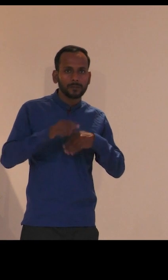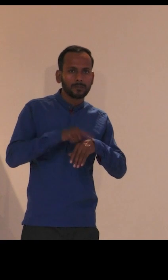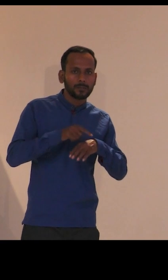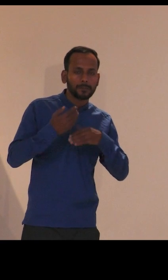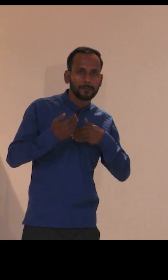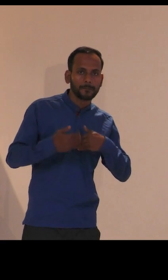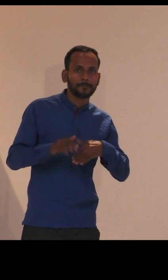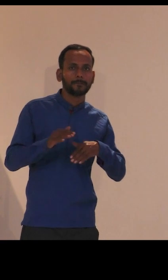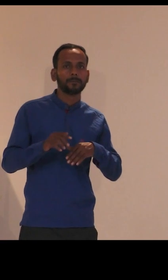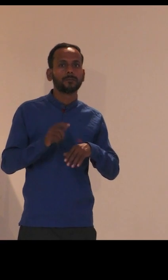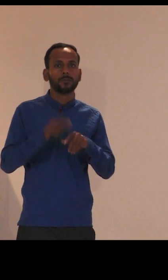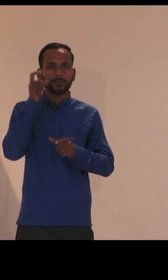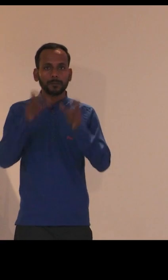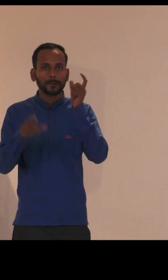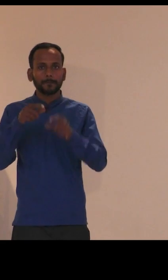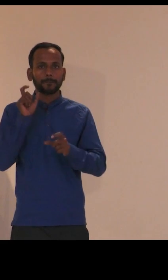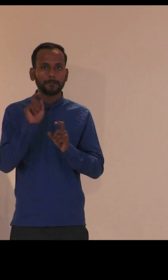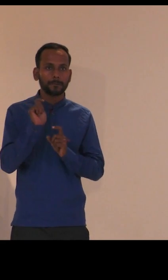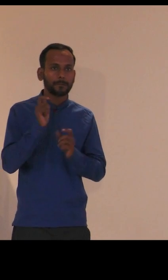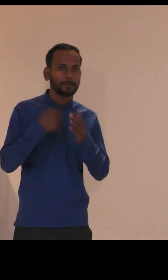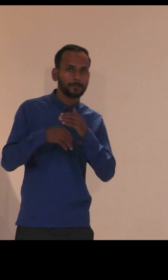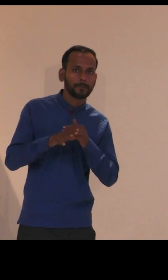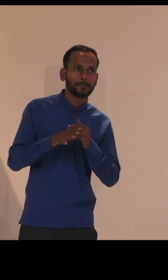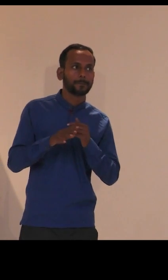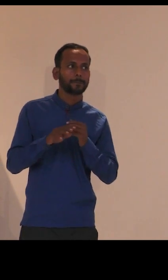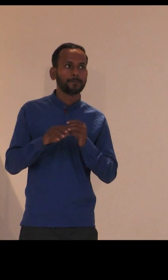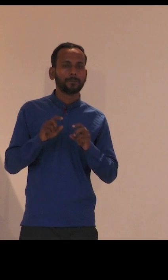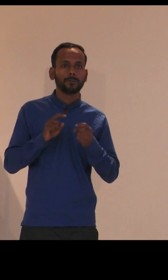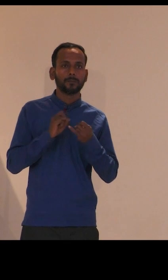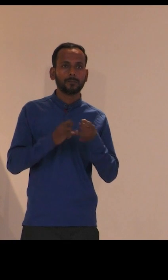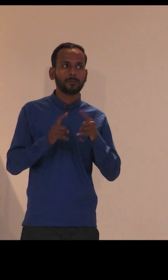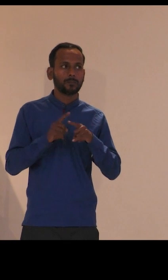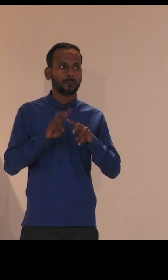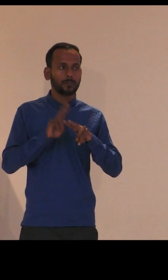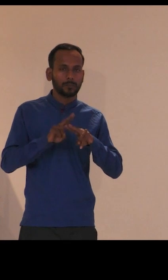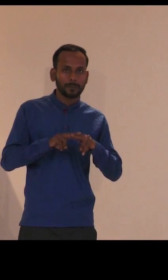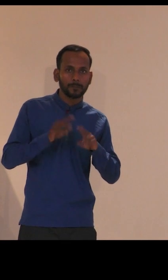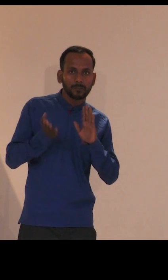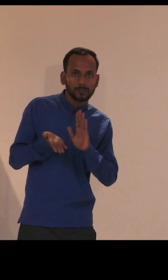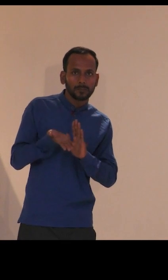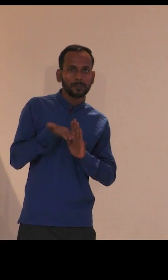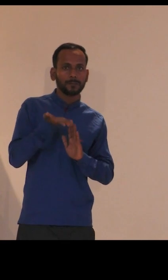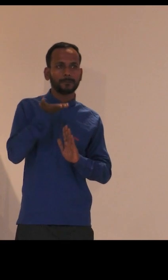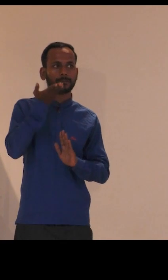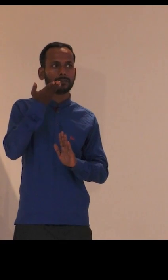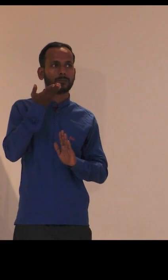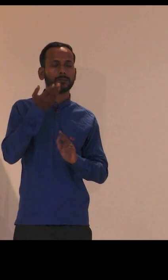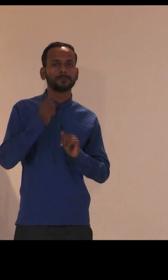but people do need to earn as well. So, staffing requirements increased. And